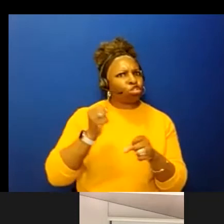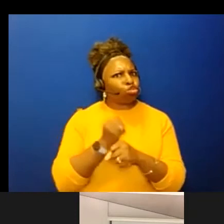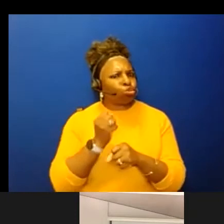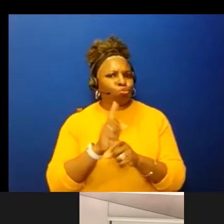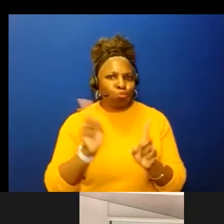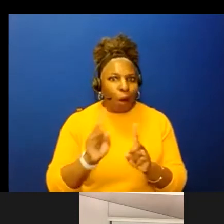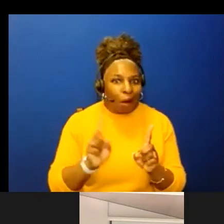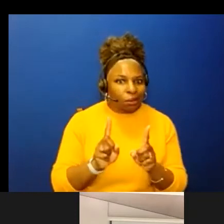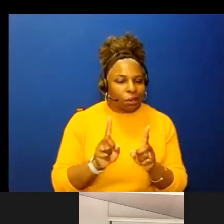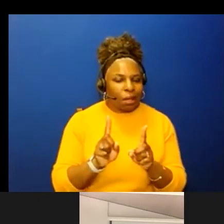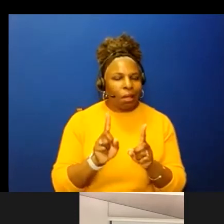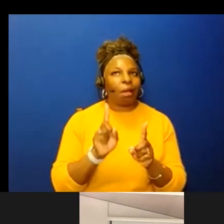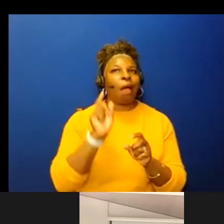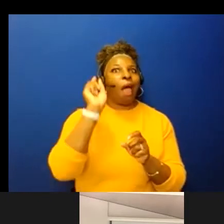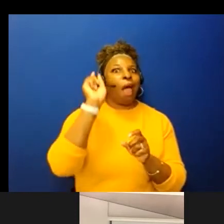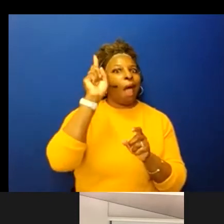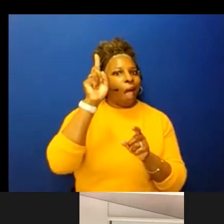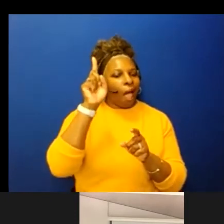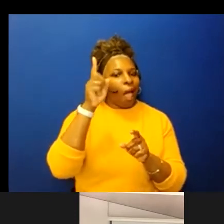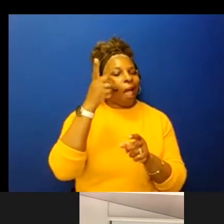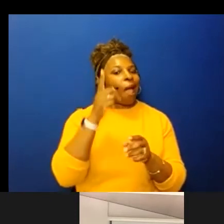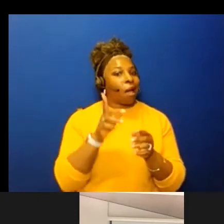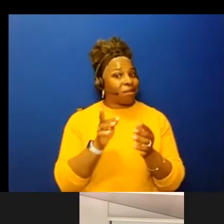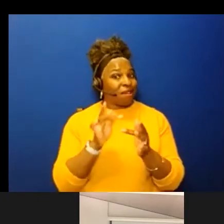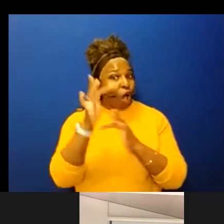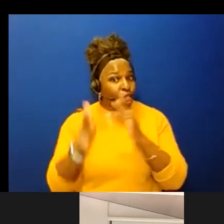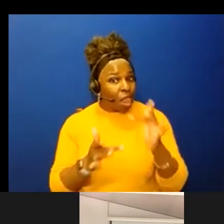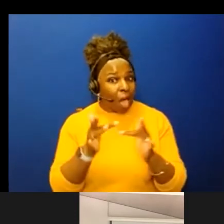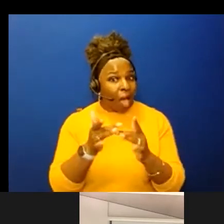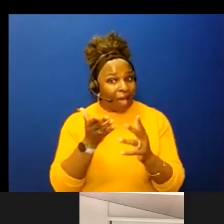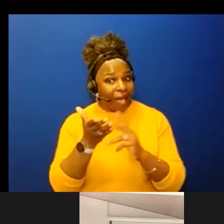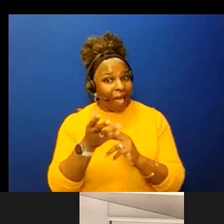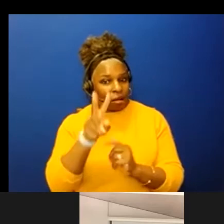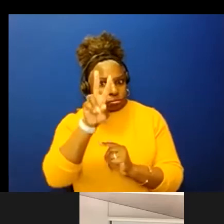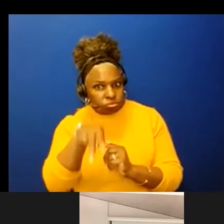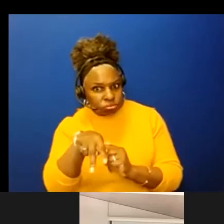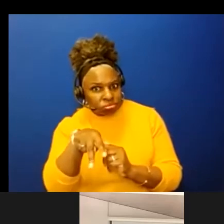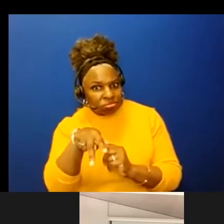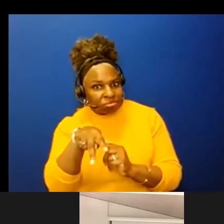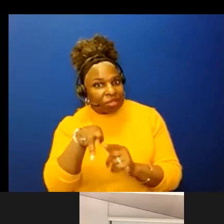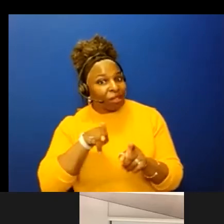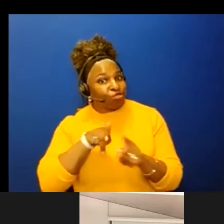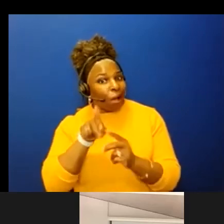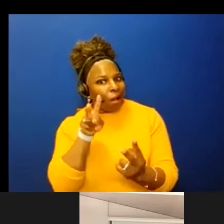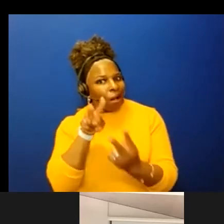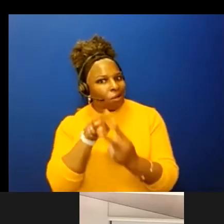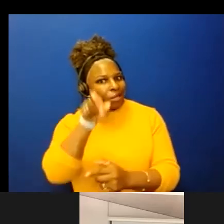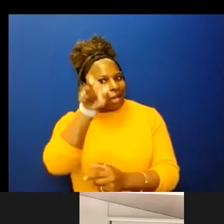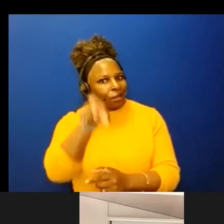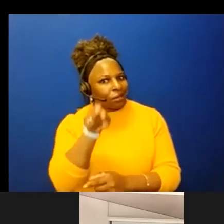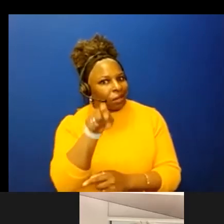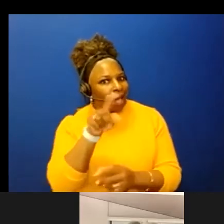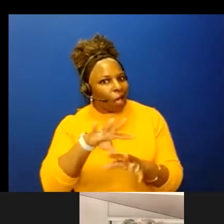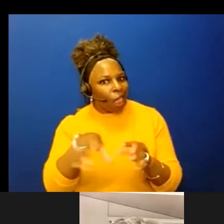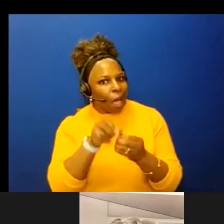and connect with them and see what they can do. I think it's making that initial step, which, you know, it shouldn't be harder for us,